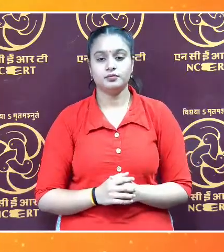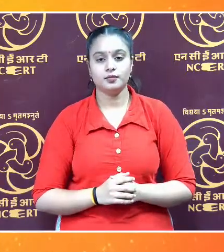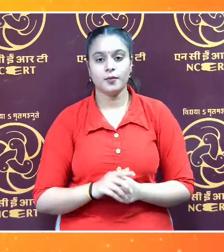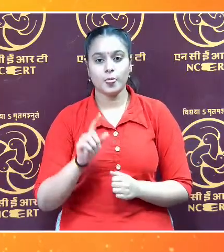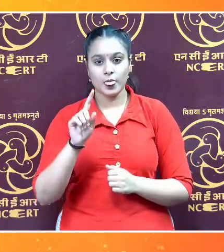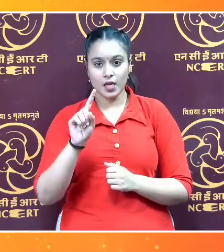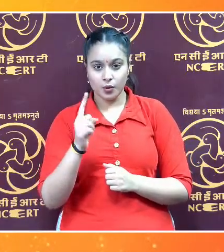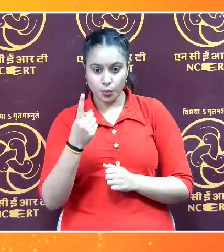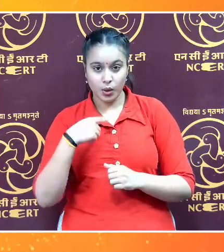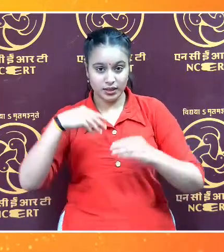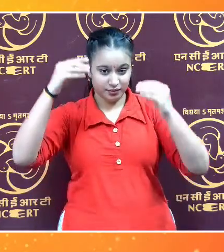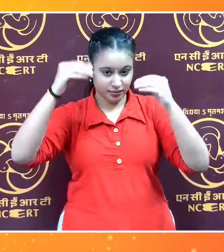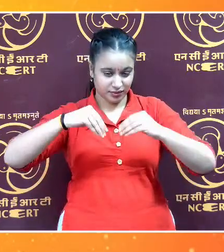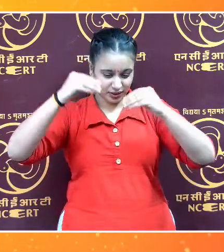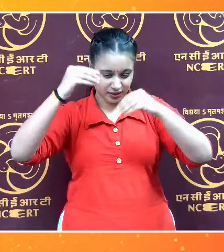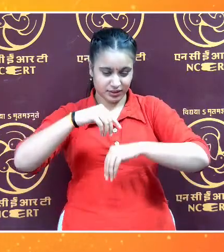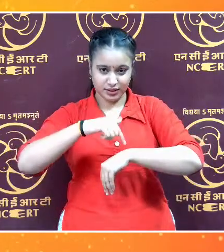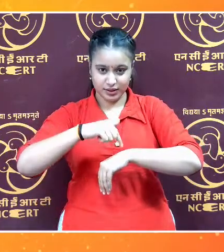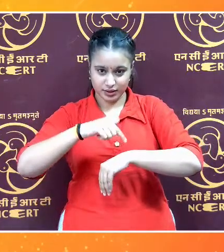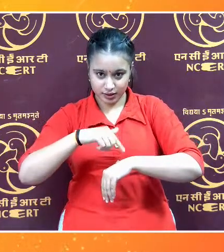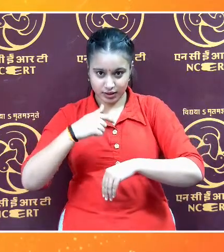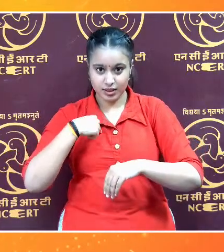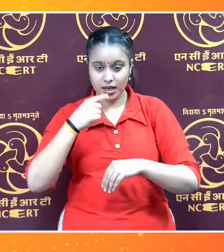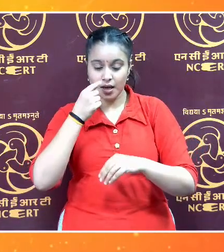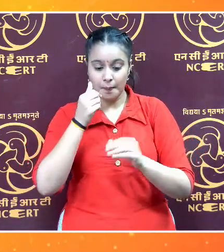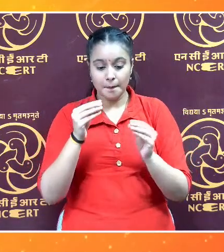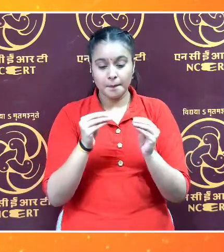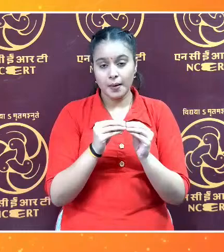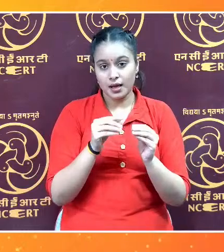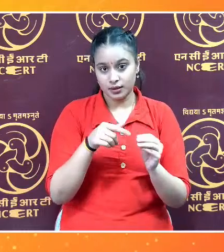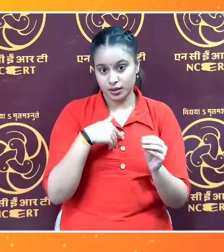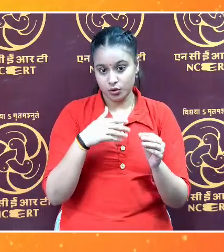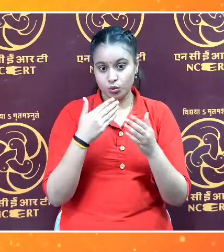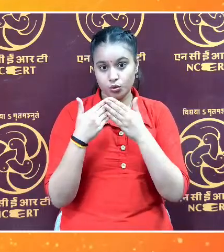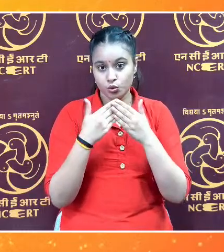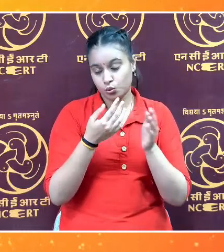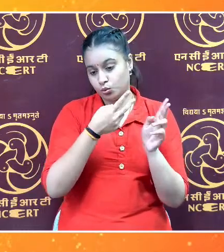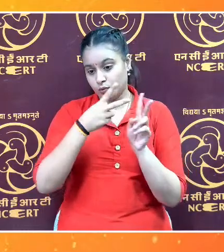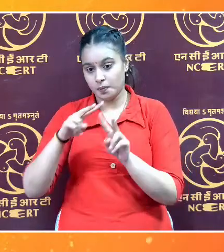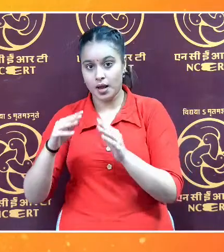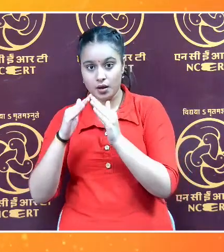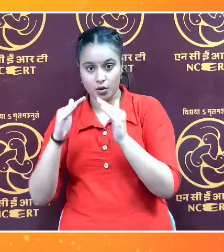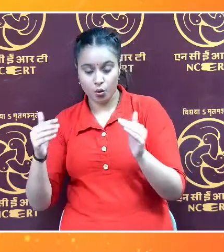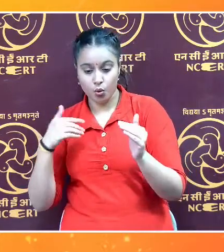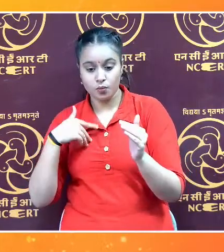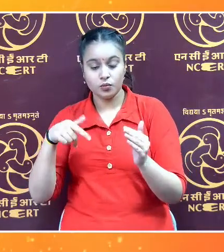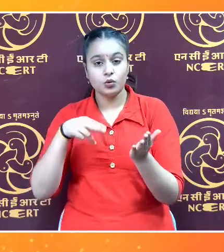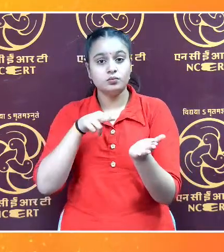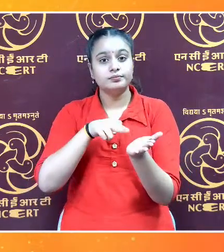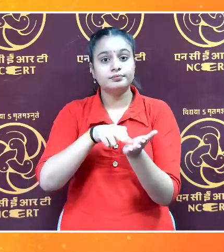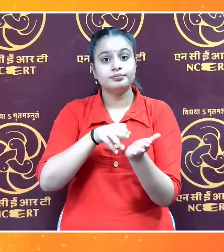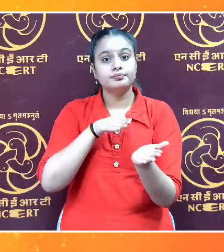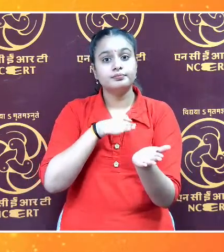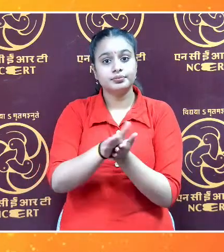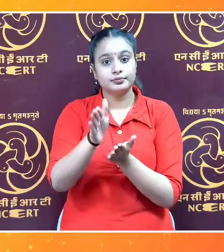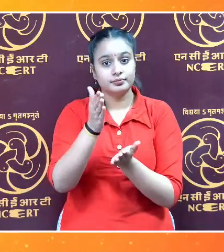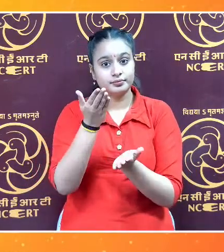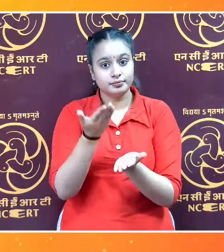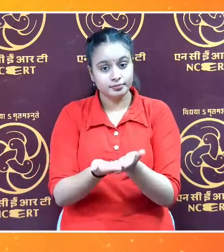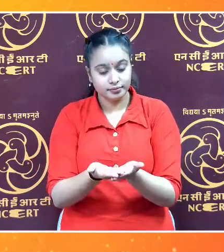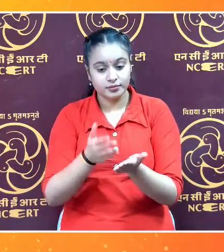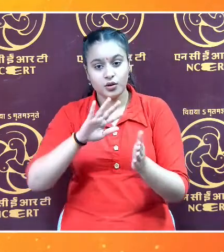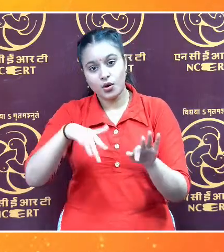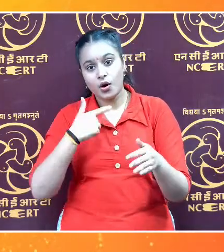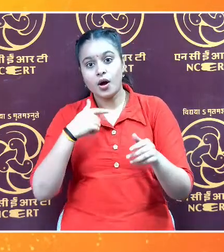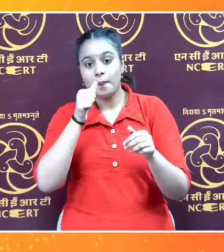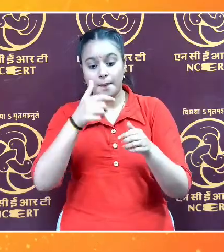one rainy day while Badal was on his way home from school, he slipped on a muddy lane and fell into a deep